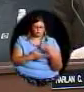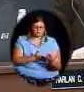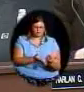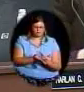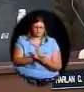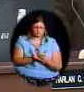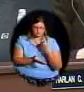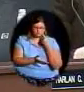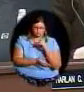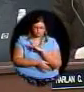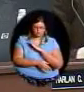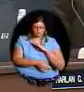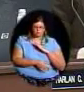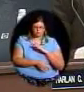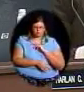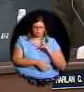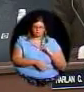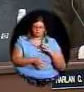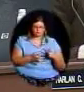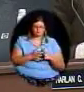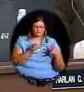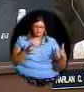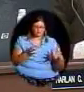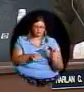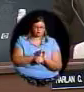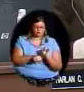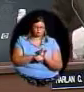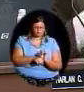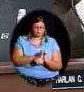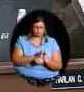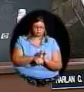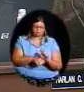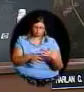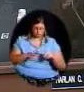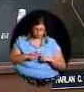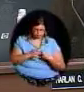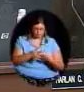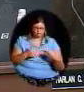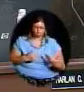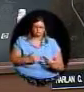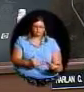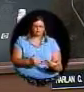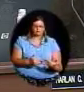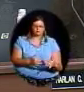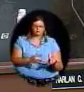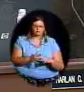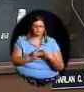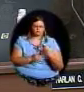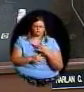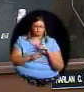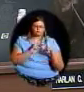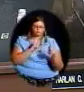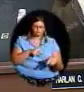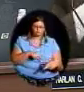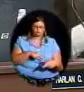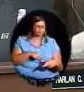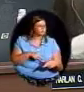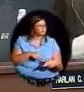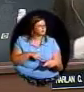board members. I have a lot of work to do, so we'll roll up our sleeves and get started here with the first report this evening, beginning of the